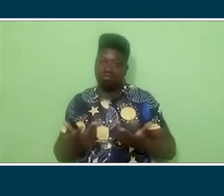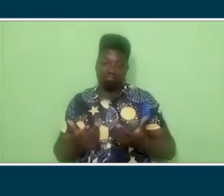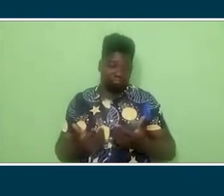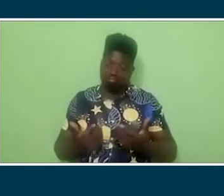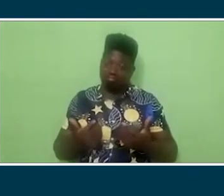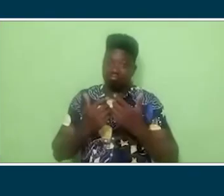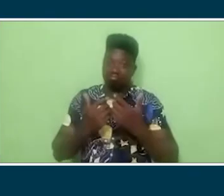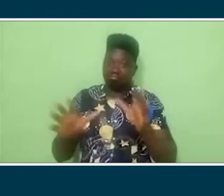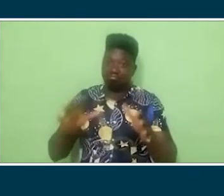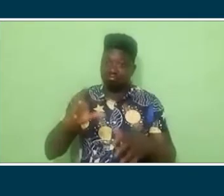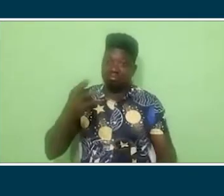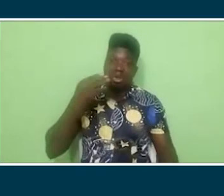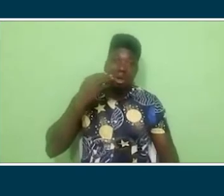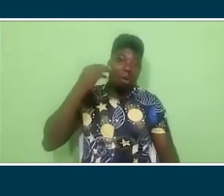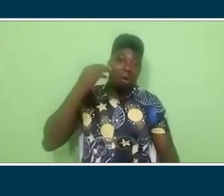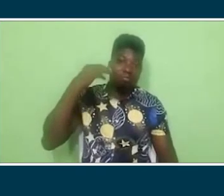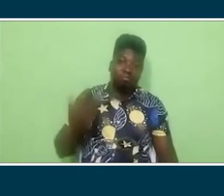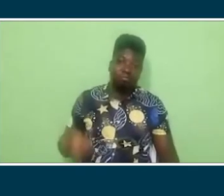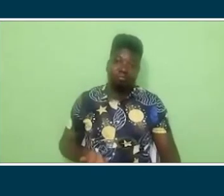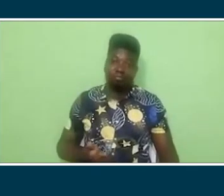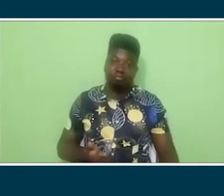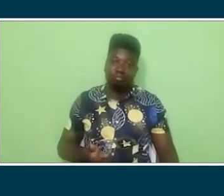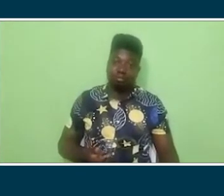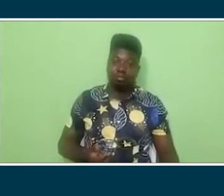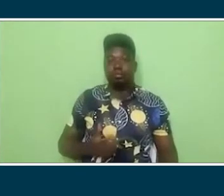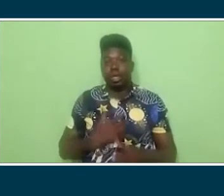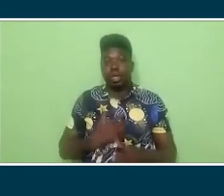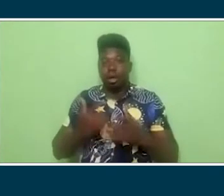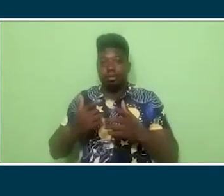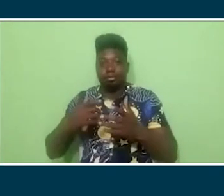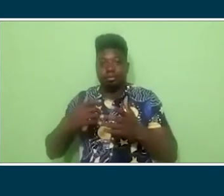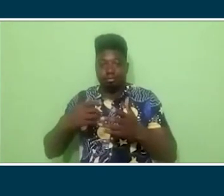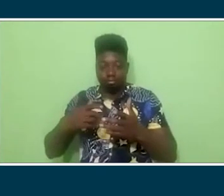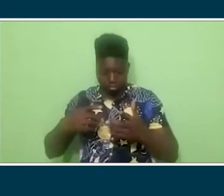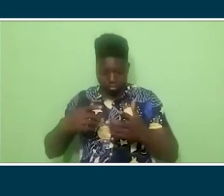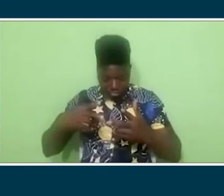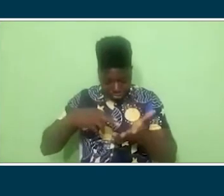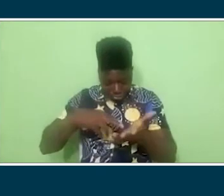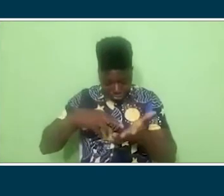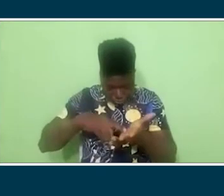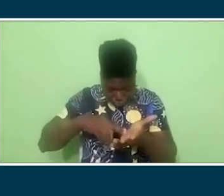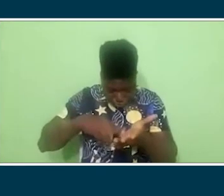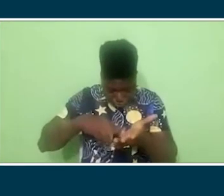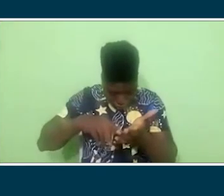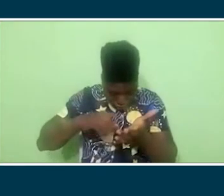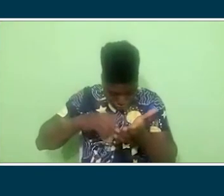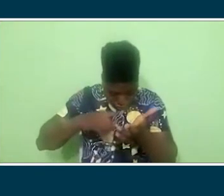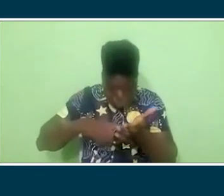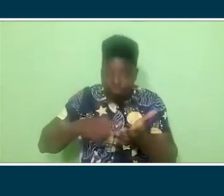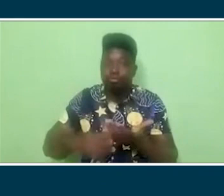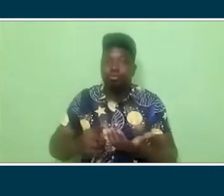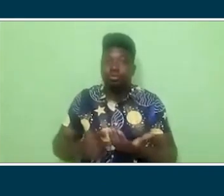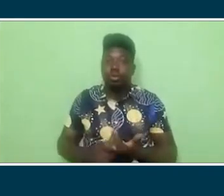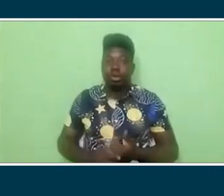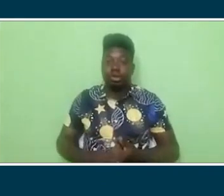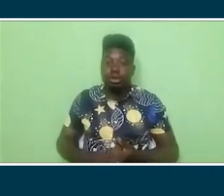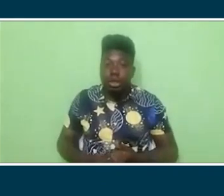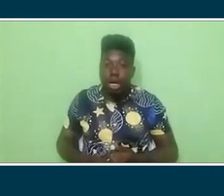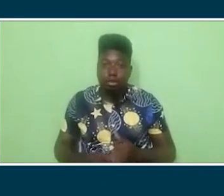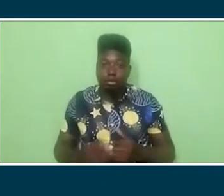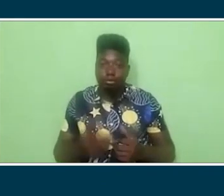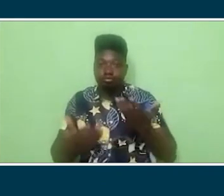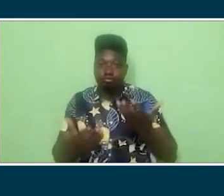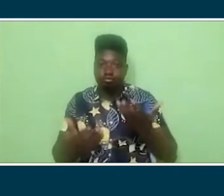actually a research study that I should have sent to Laura before, maybe I can still,